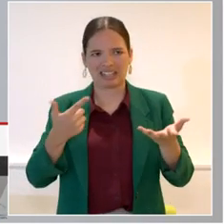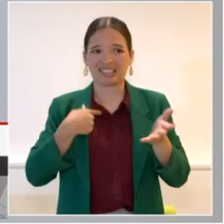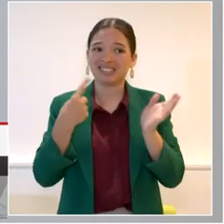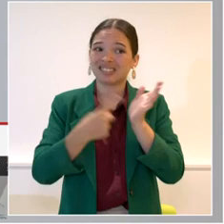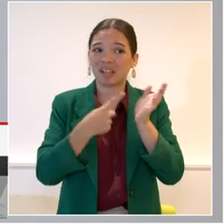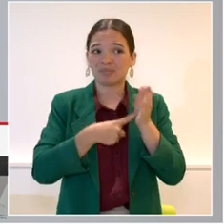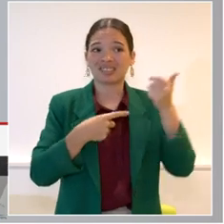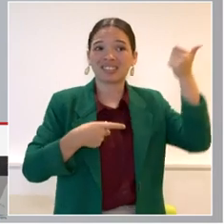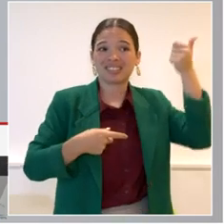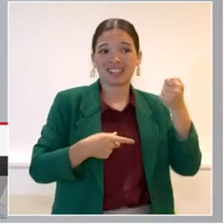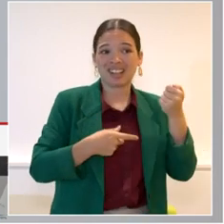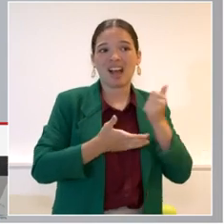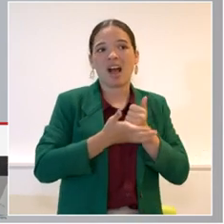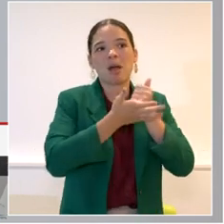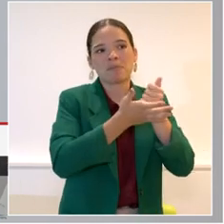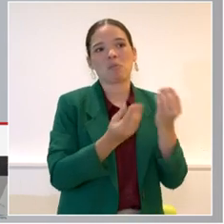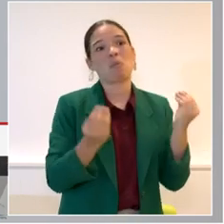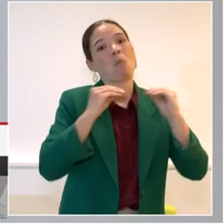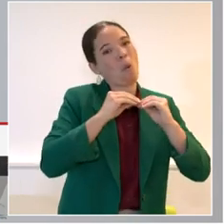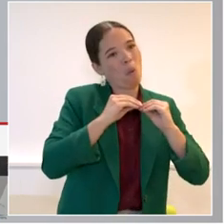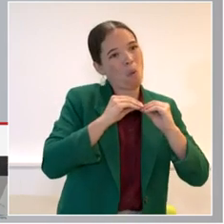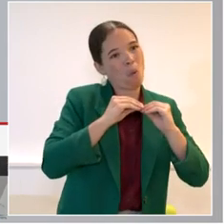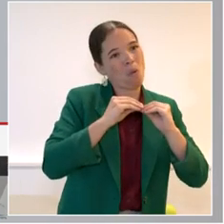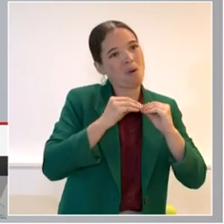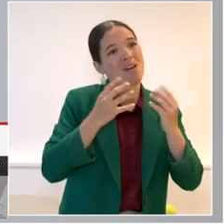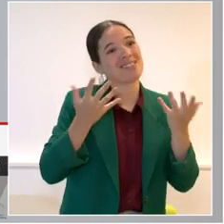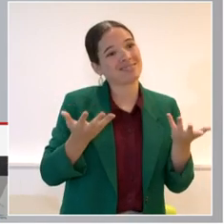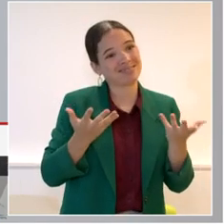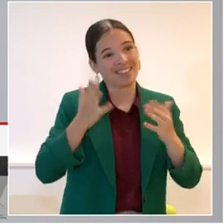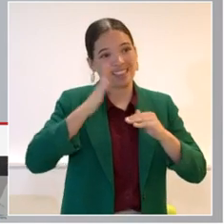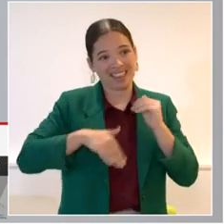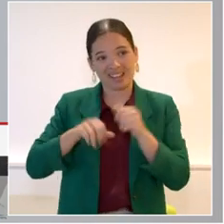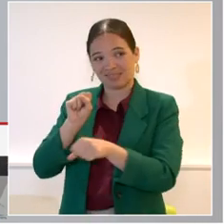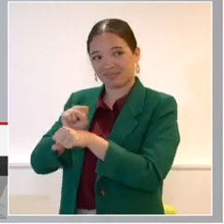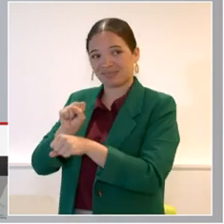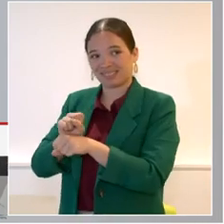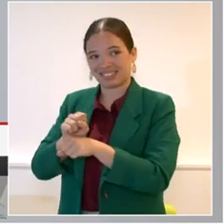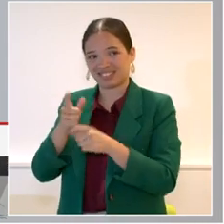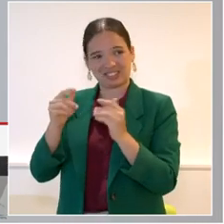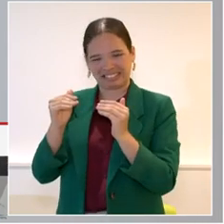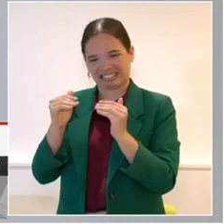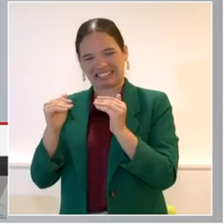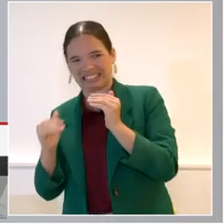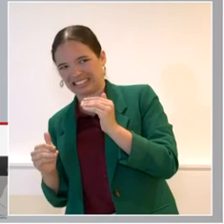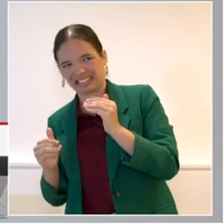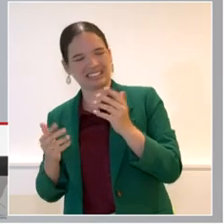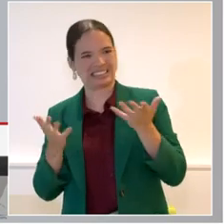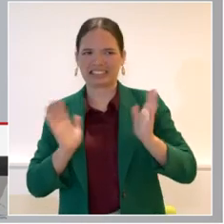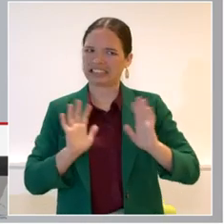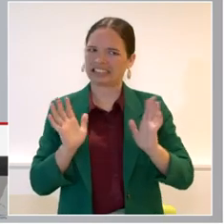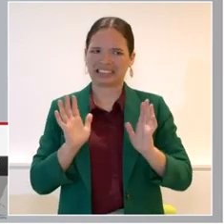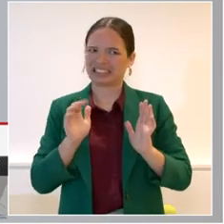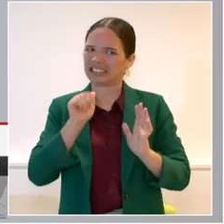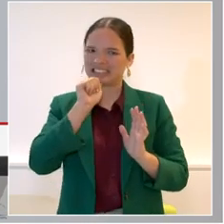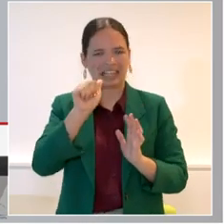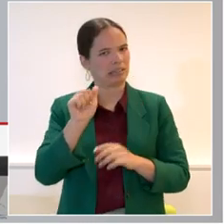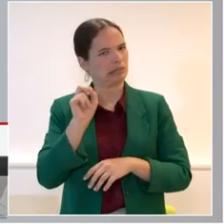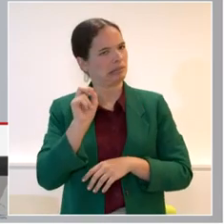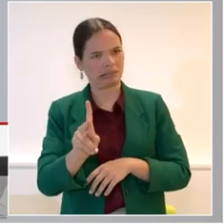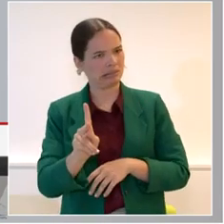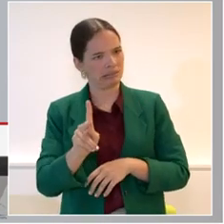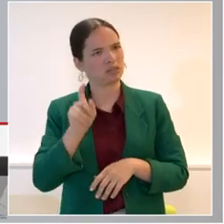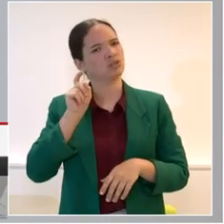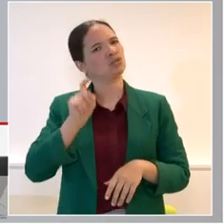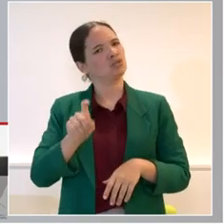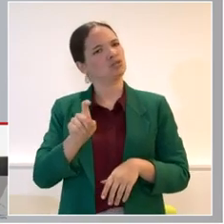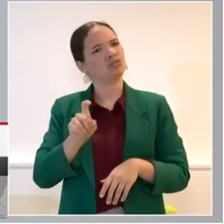more than their job. And so we need to address that in our city. We can't change the federal